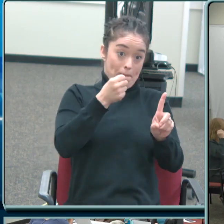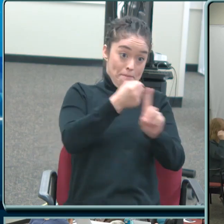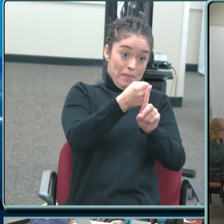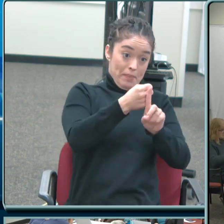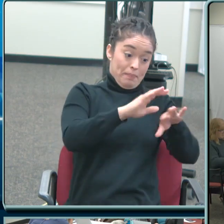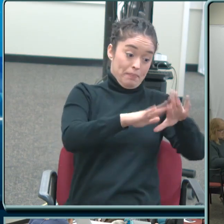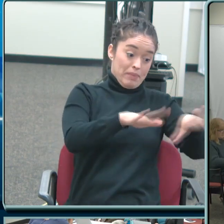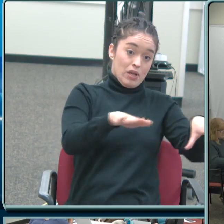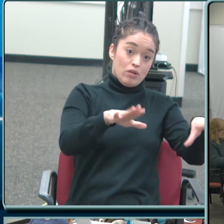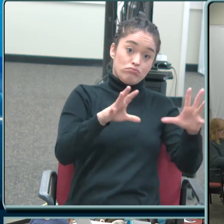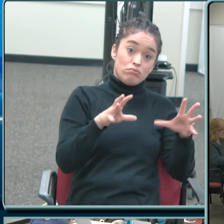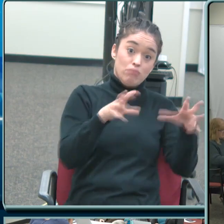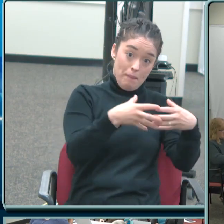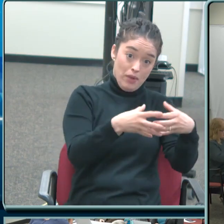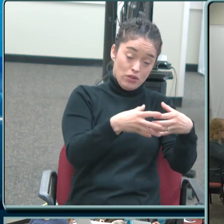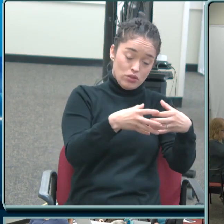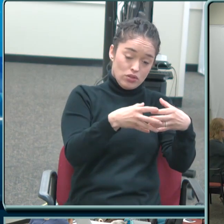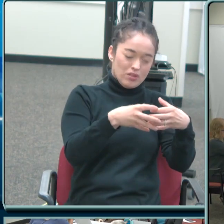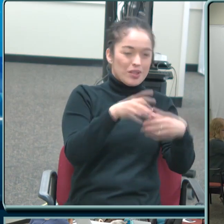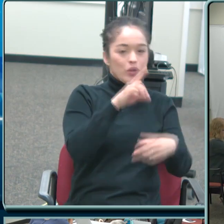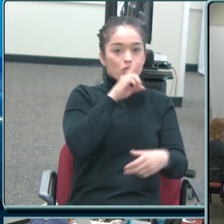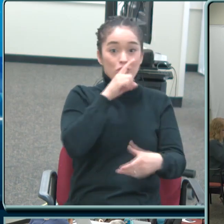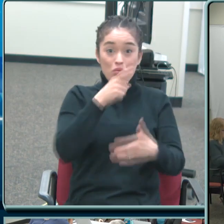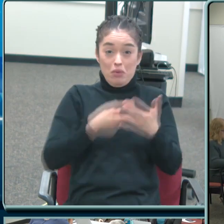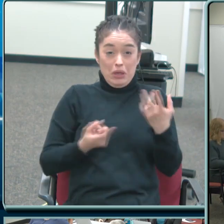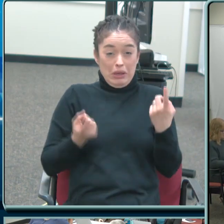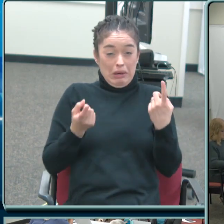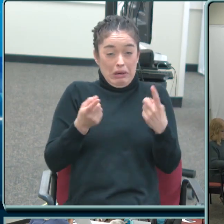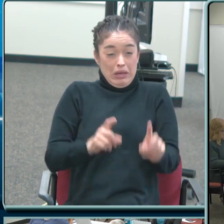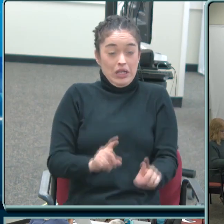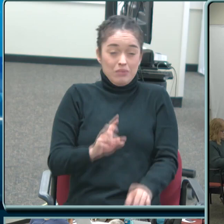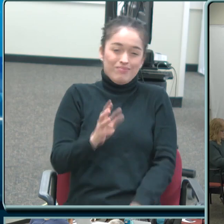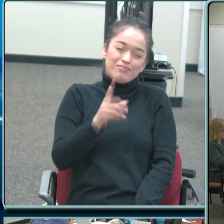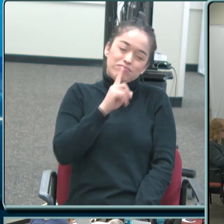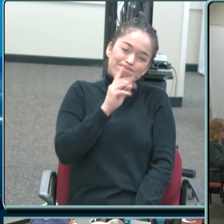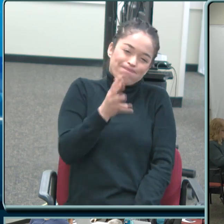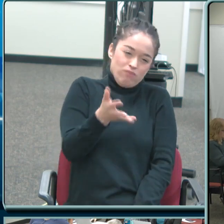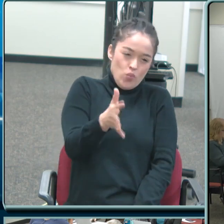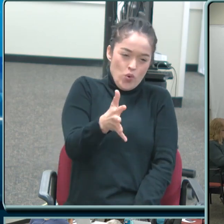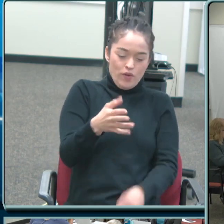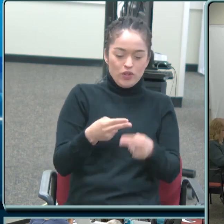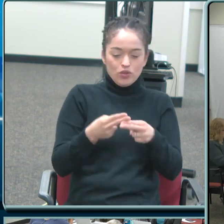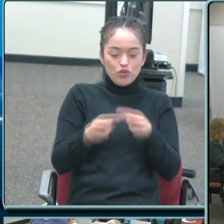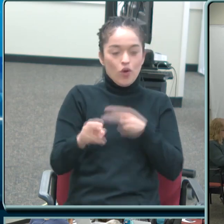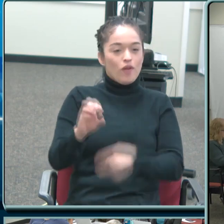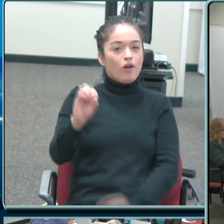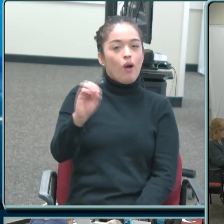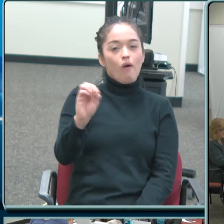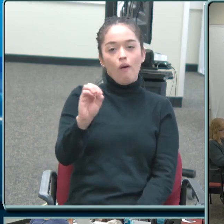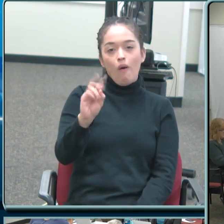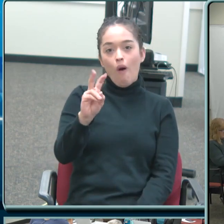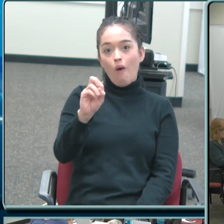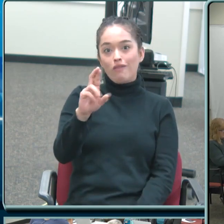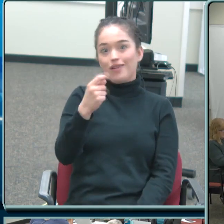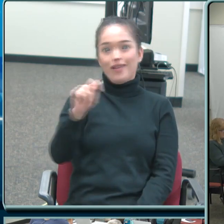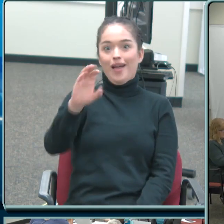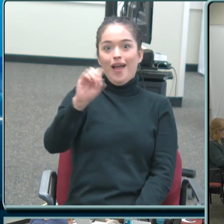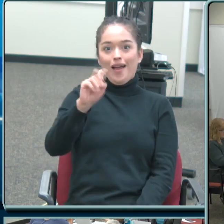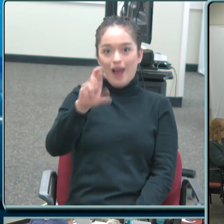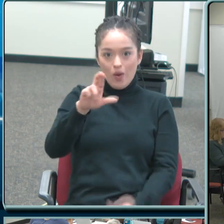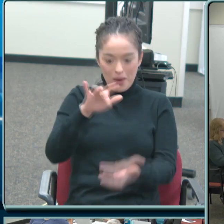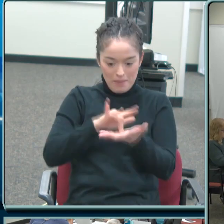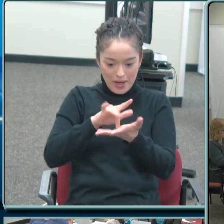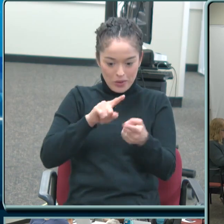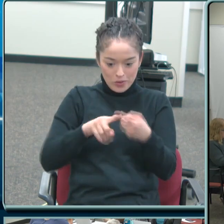pediatric population, and so it ended up having kind of a relative shortage of over-the-counter medication to help